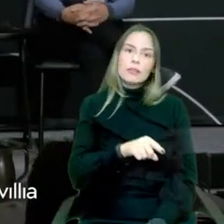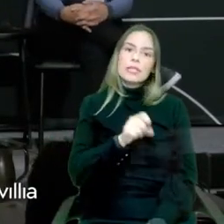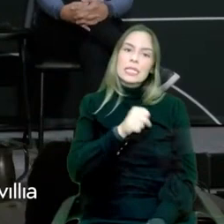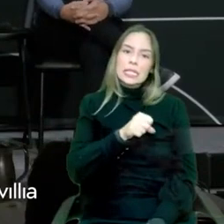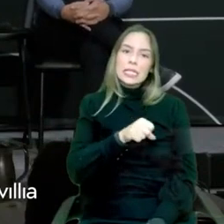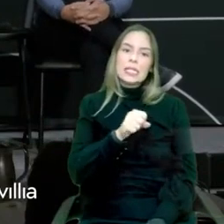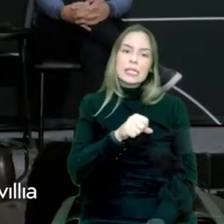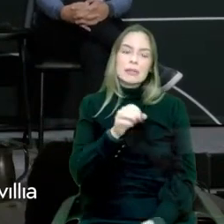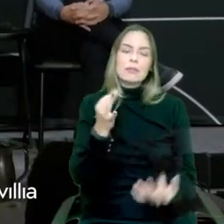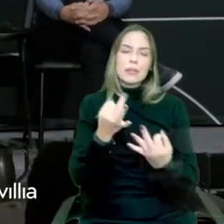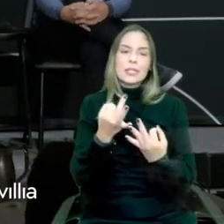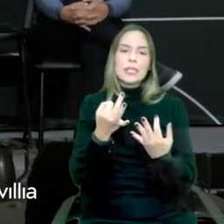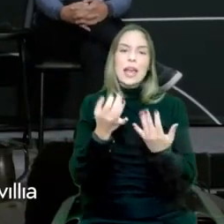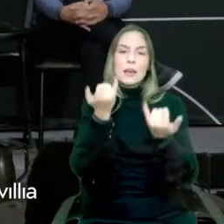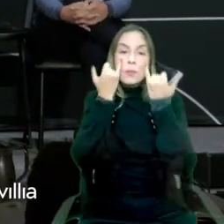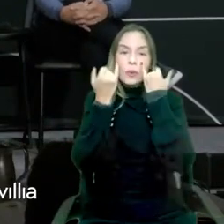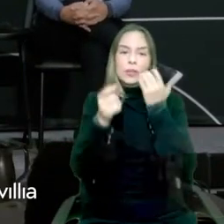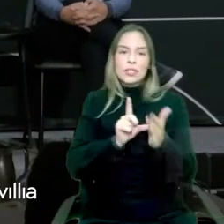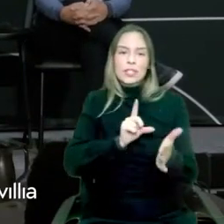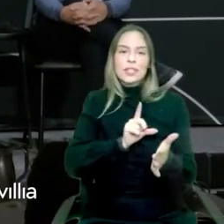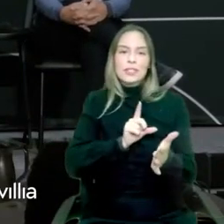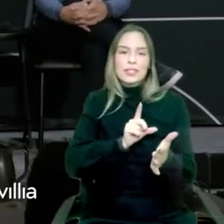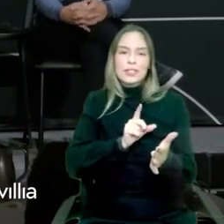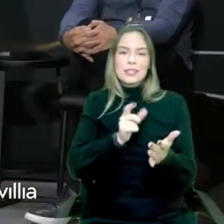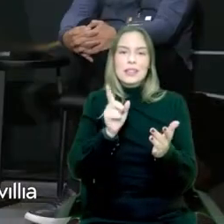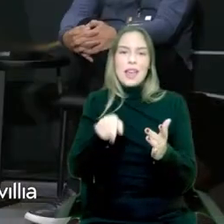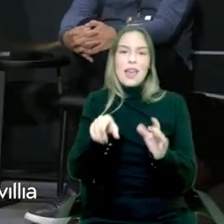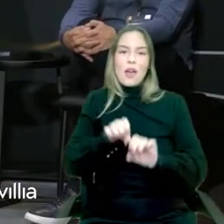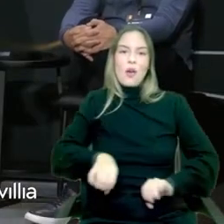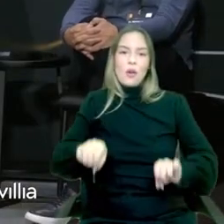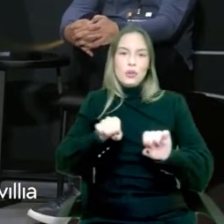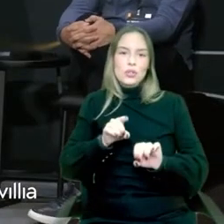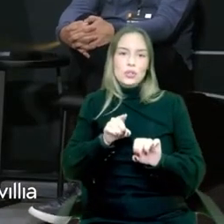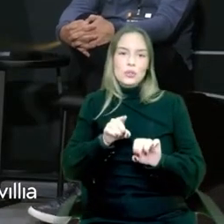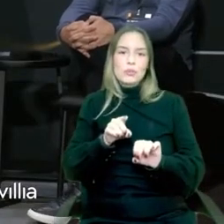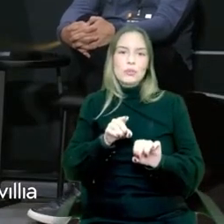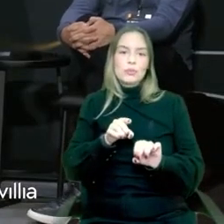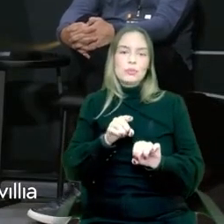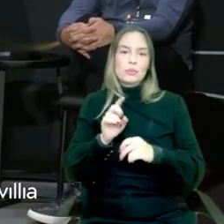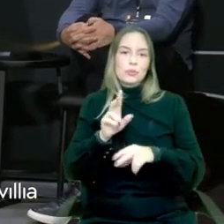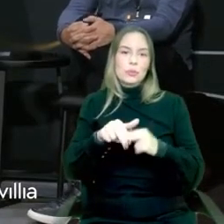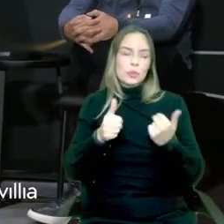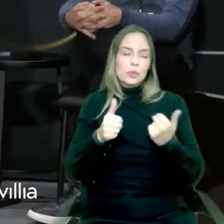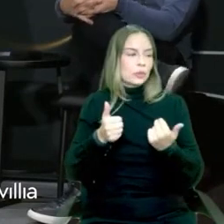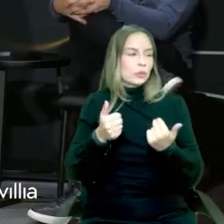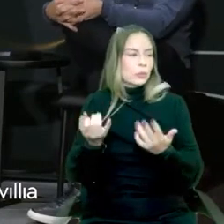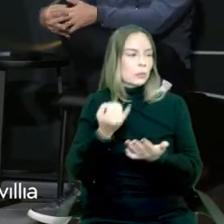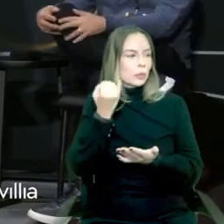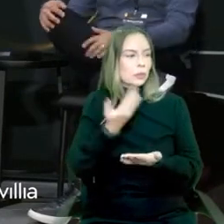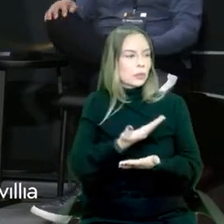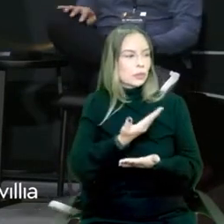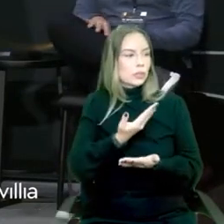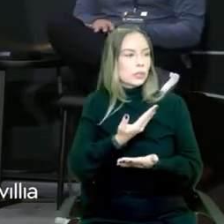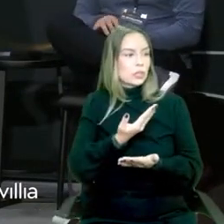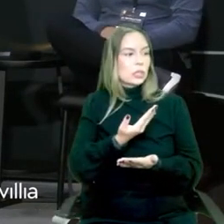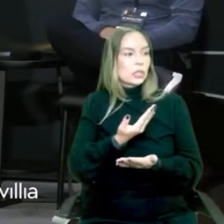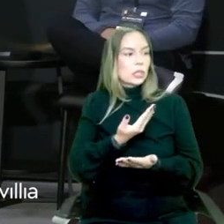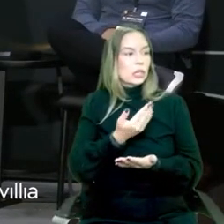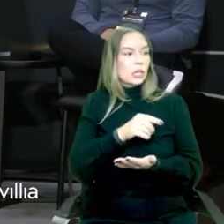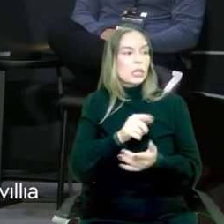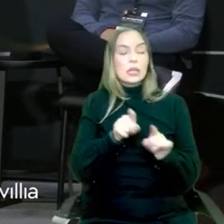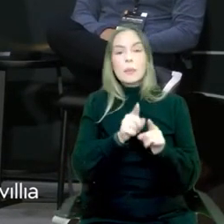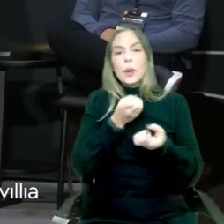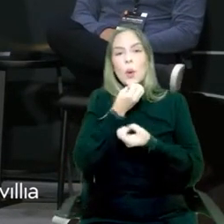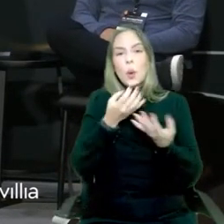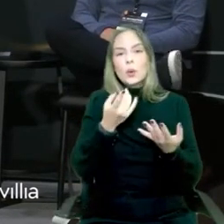information is going to be phenomenal and rapid. I would say I would also like to share two different examples. Great.